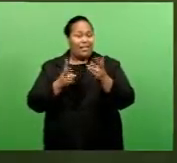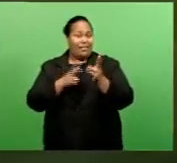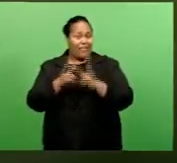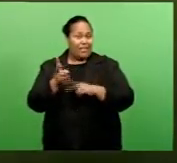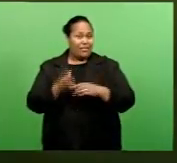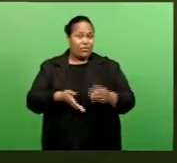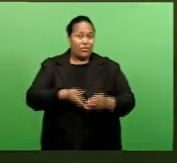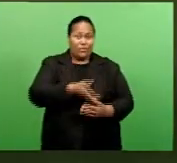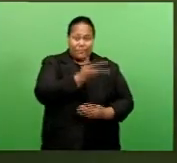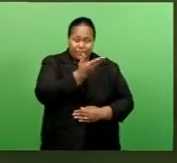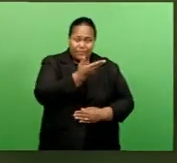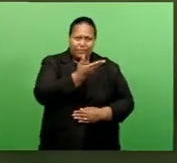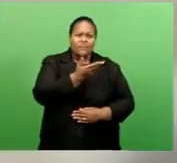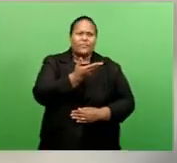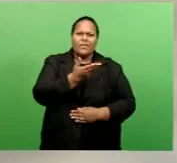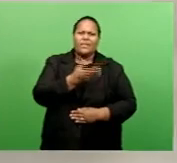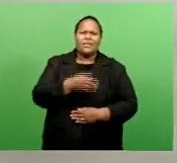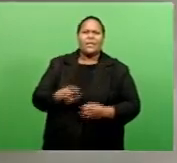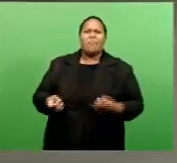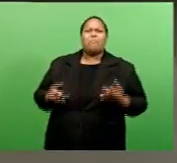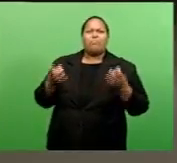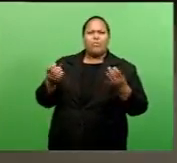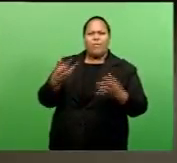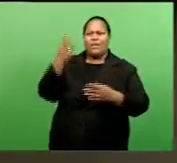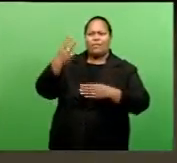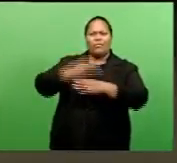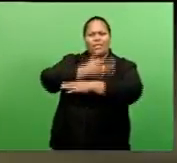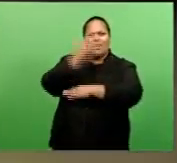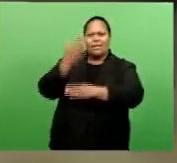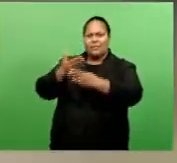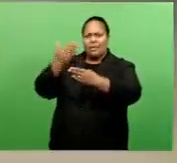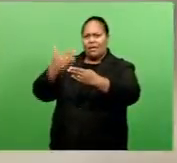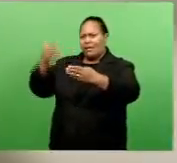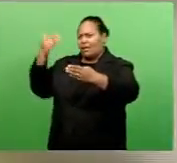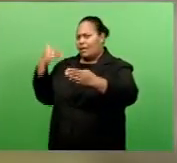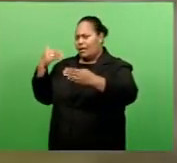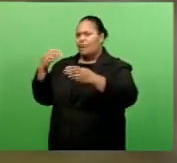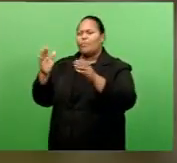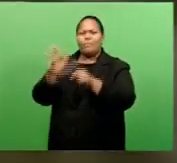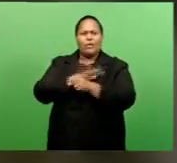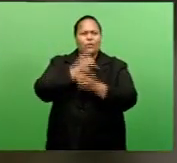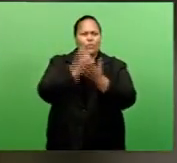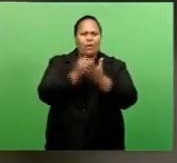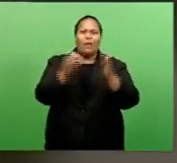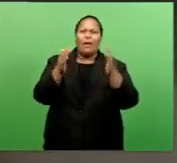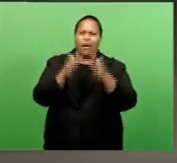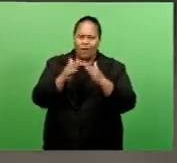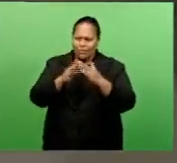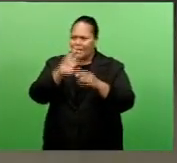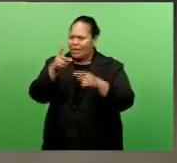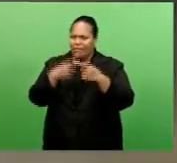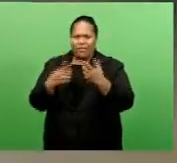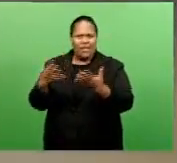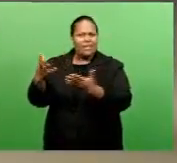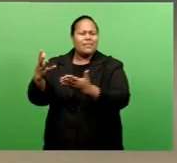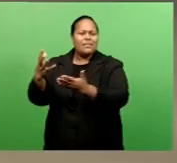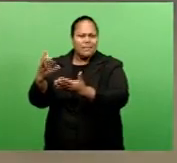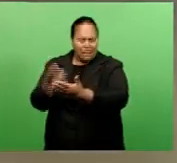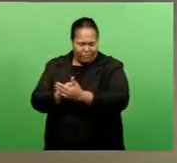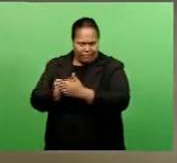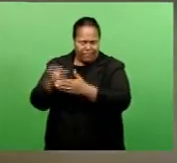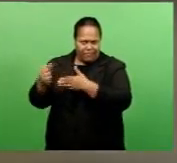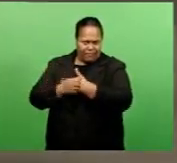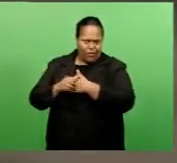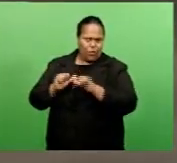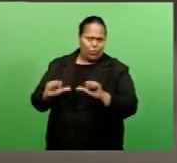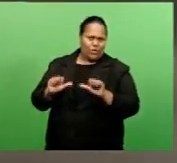says villagers started their preparations 3 days ago to ensure their houses and belongings are well secured. We